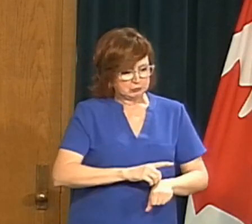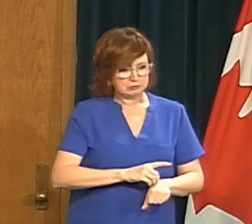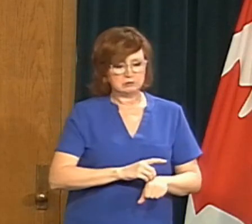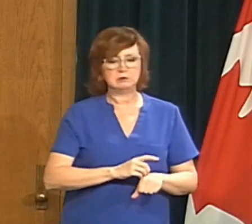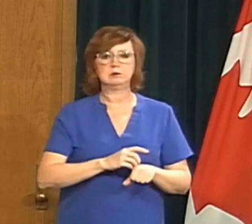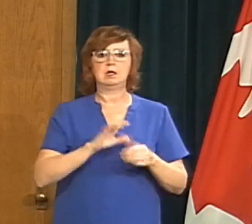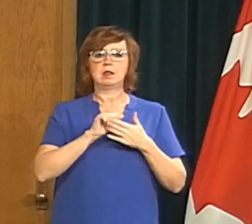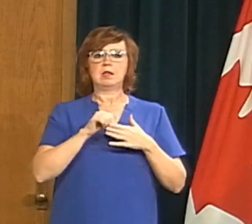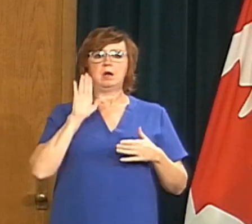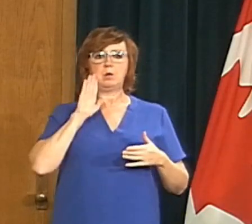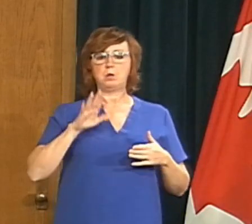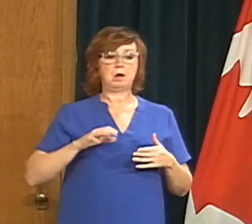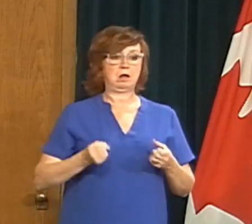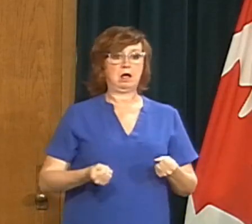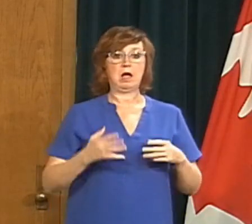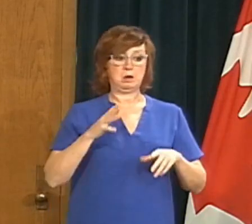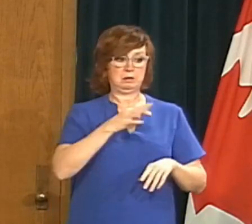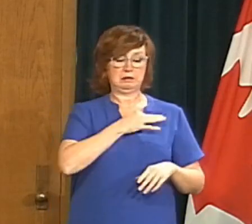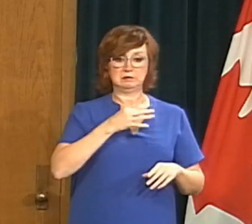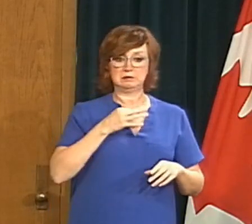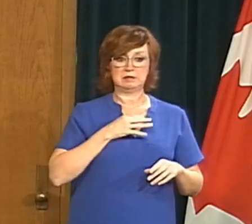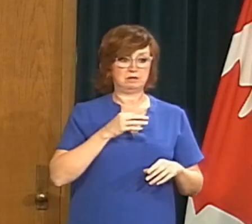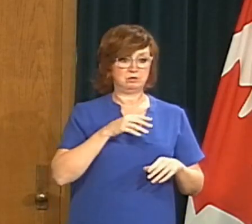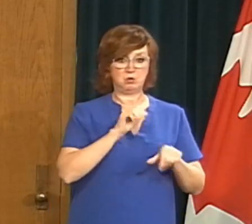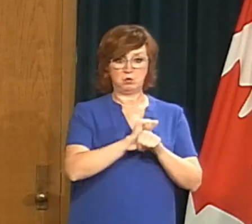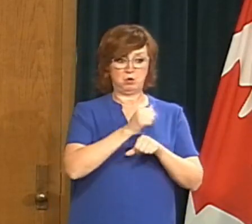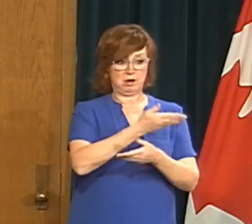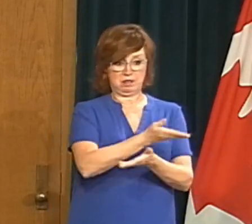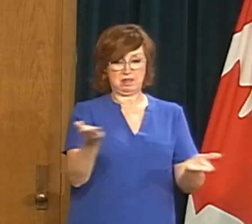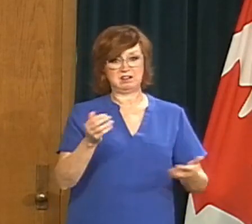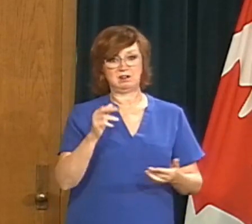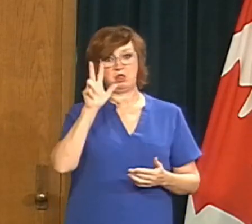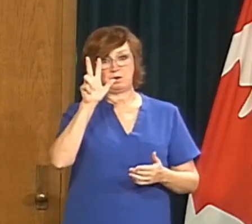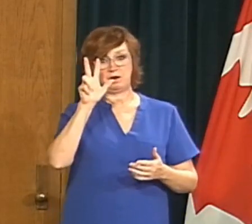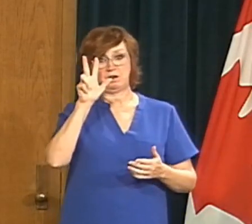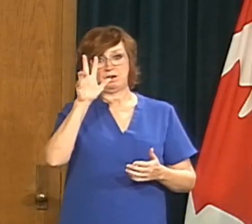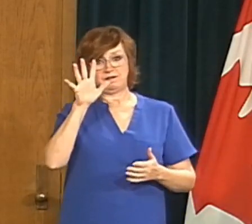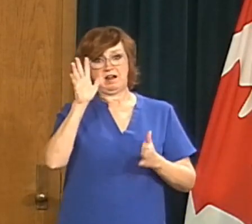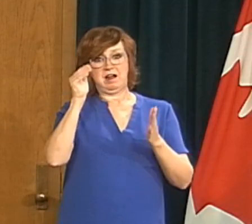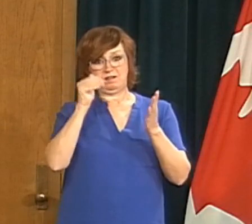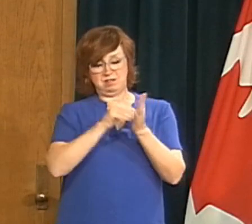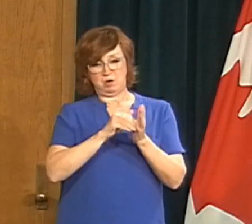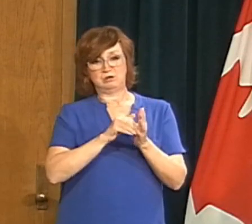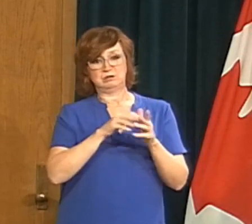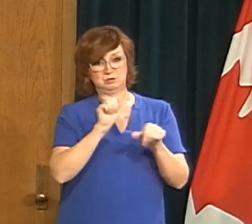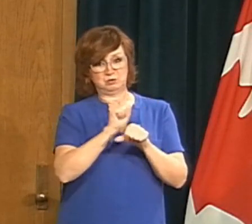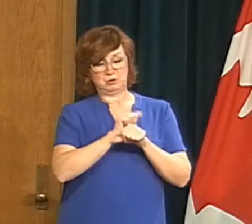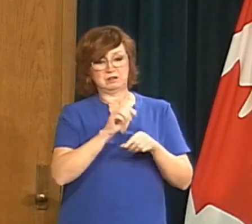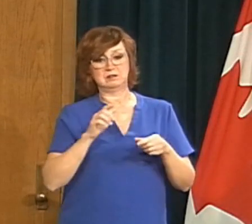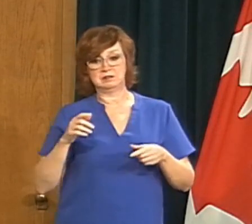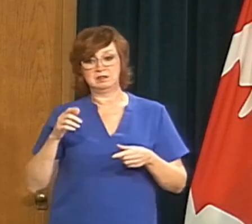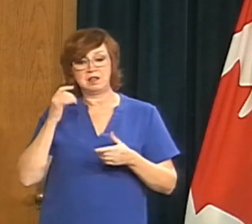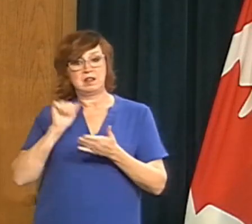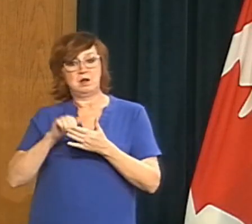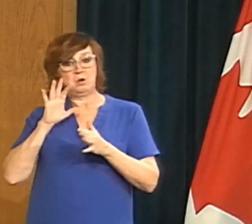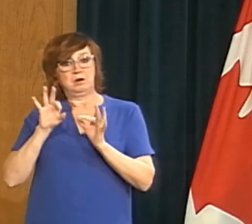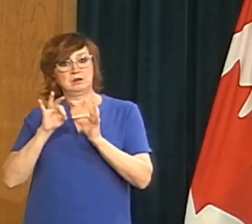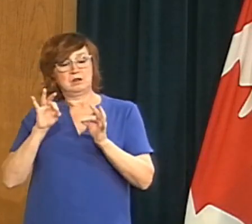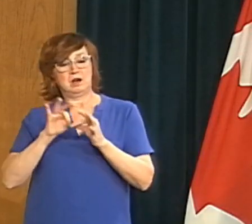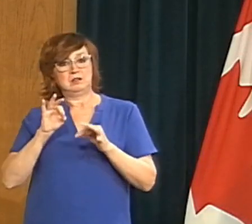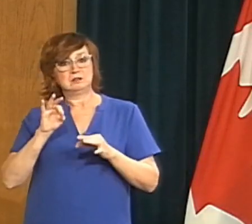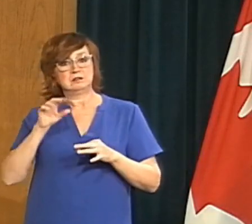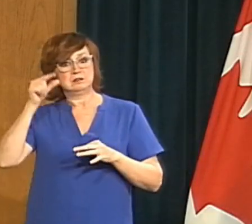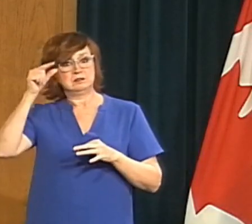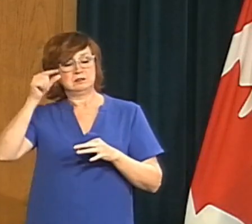about 35,000 Saskatchewan workers that will be eligible. It will have an estimated cost of about $56 million and